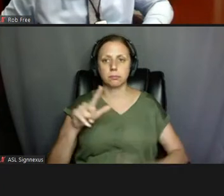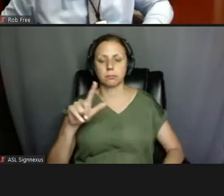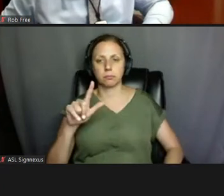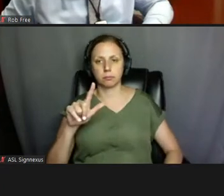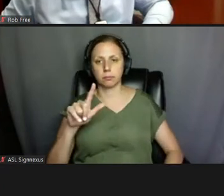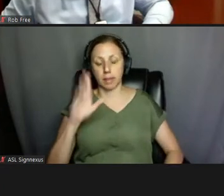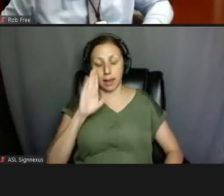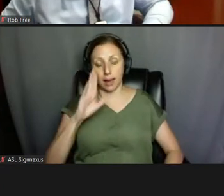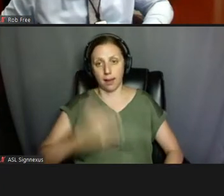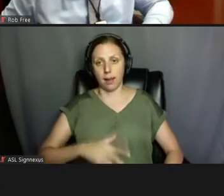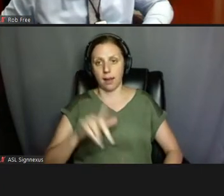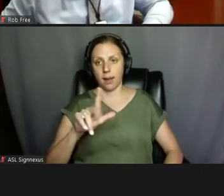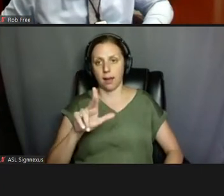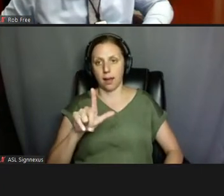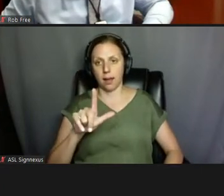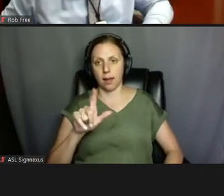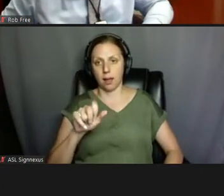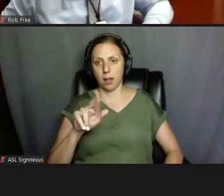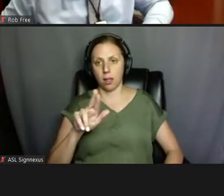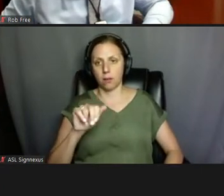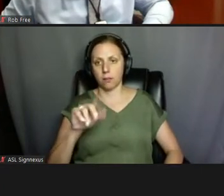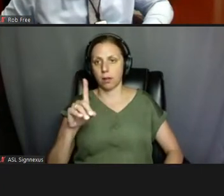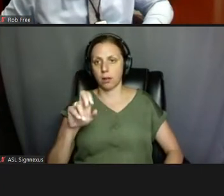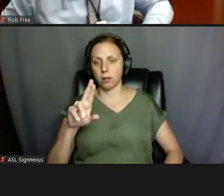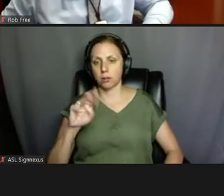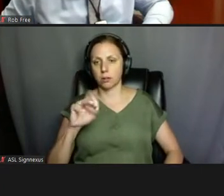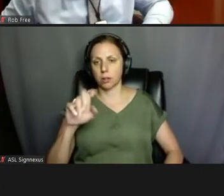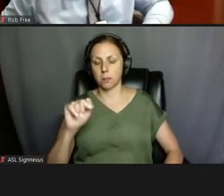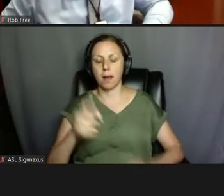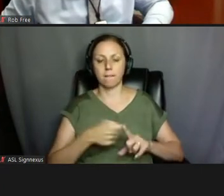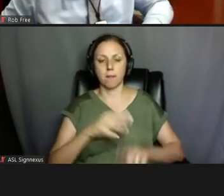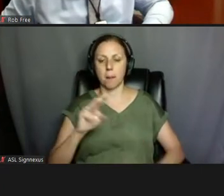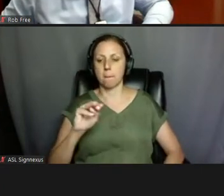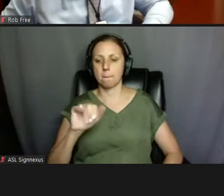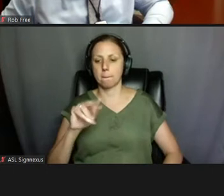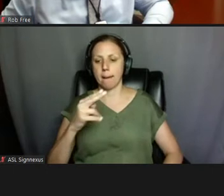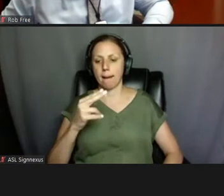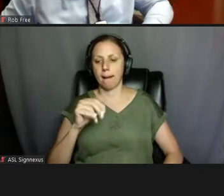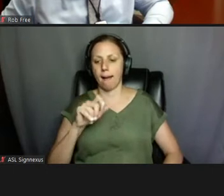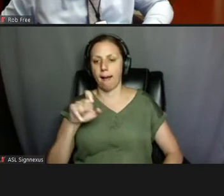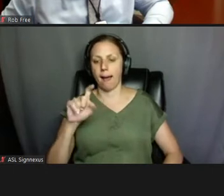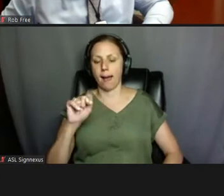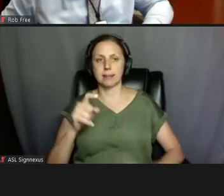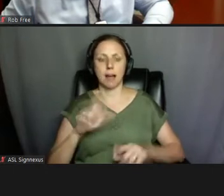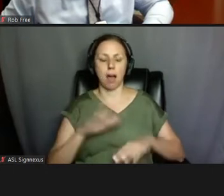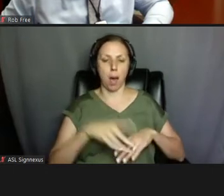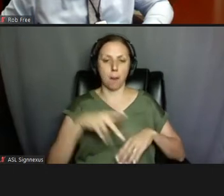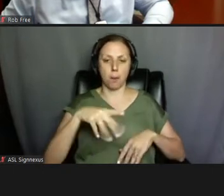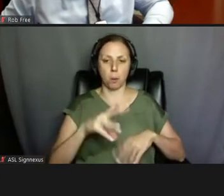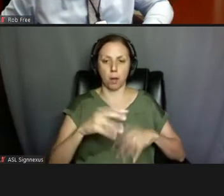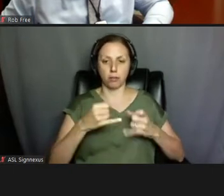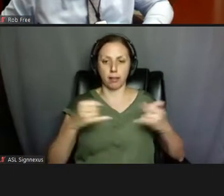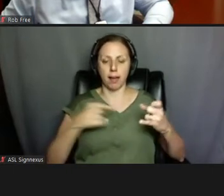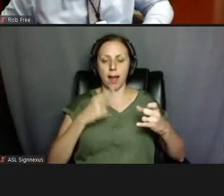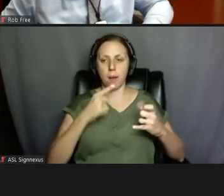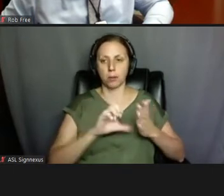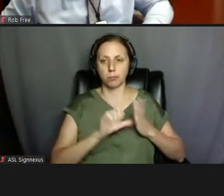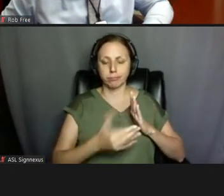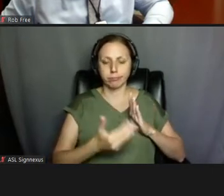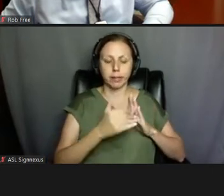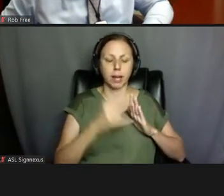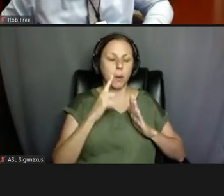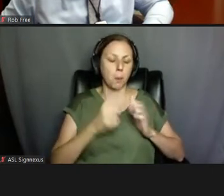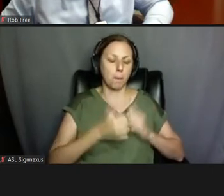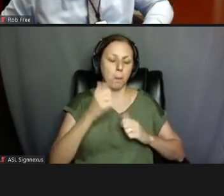Hi, my name is Lori Dermott. I'm from Manhasset, obviously on the Port Washington line. So I'm really echoing what